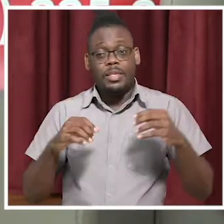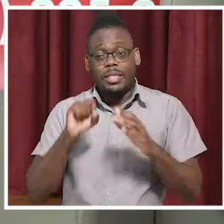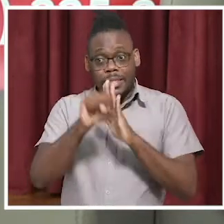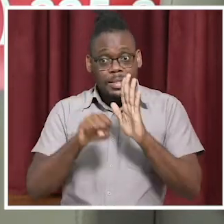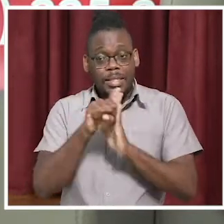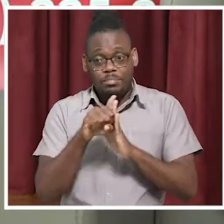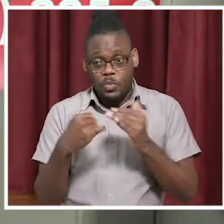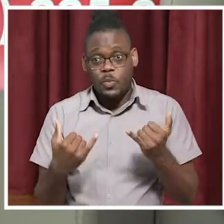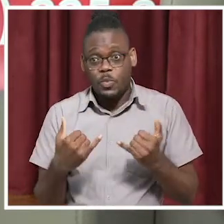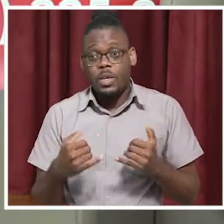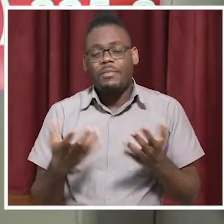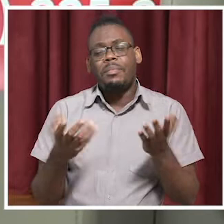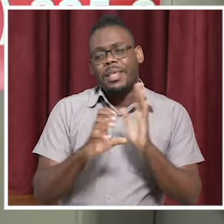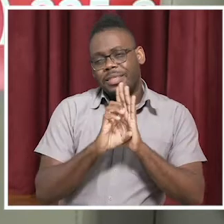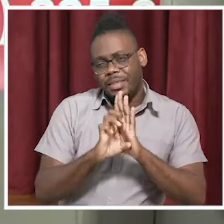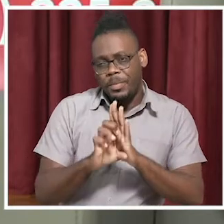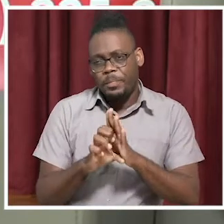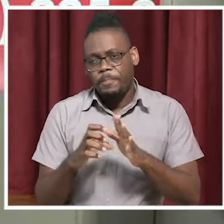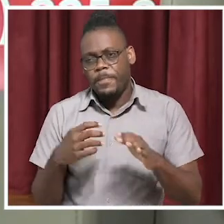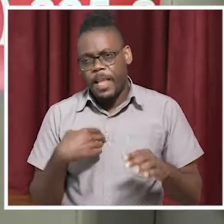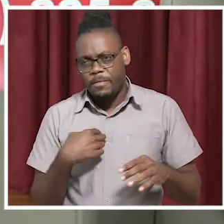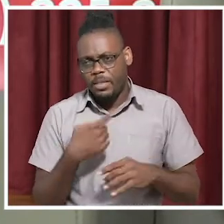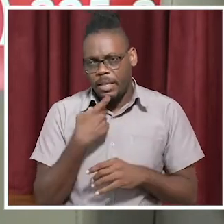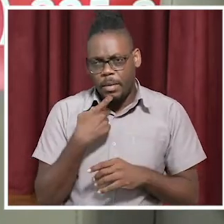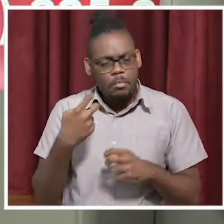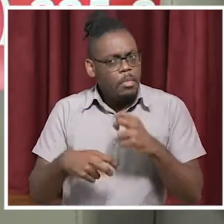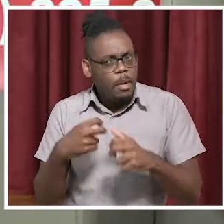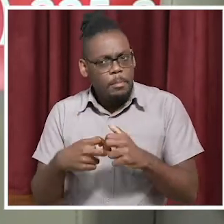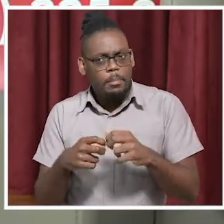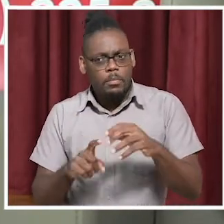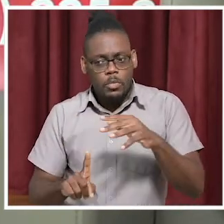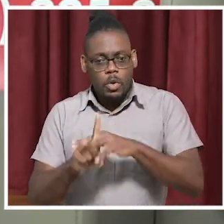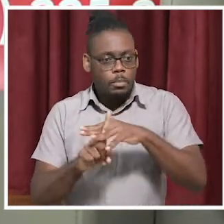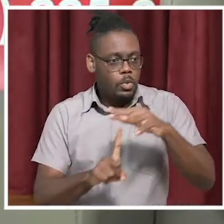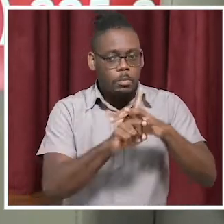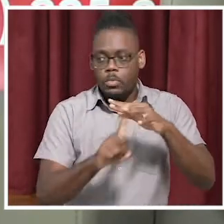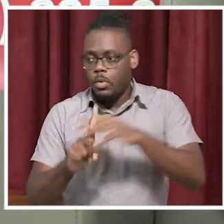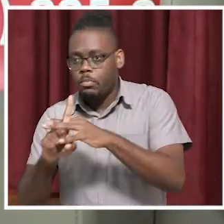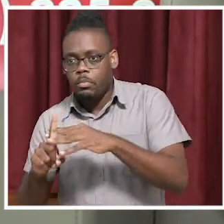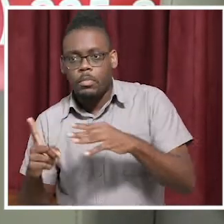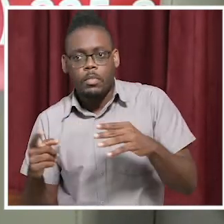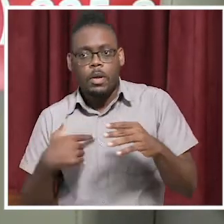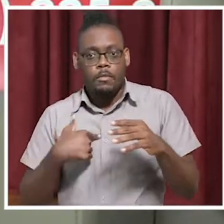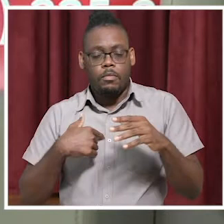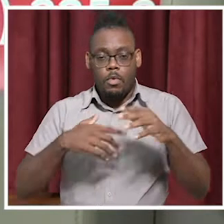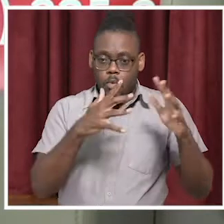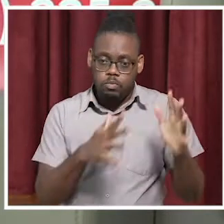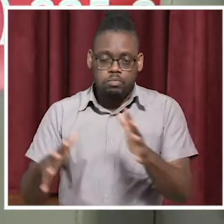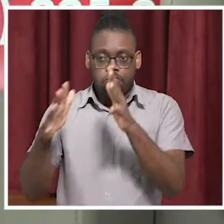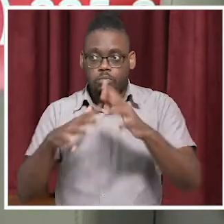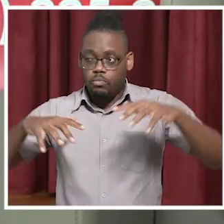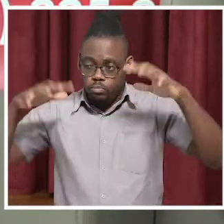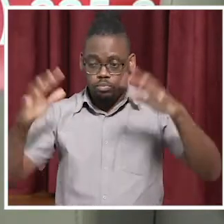instance, we would have had instances recently right, where we had windstorms and heavy flooding and rainfall. So So